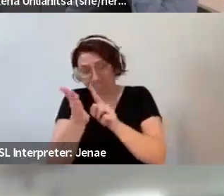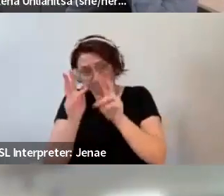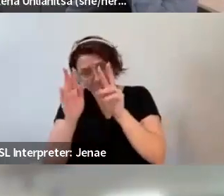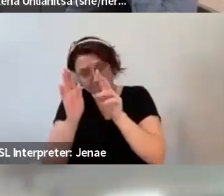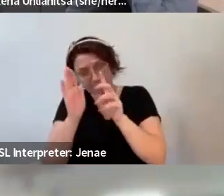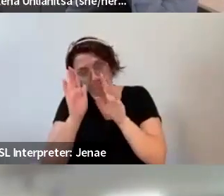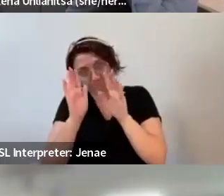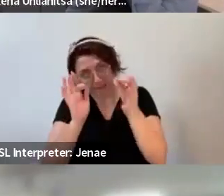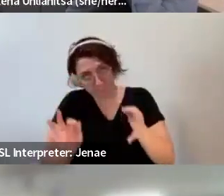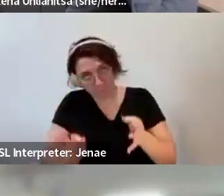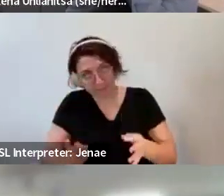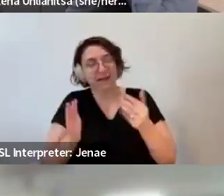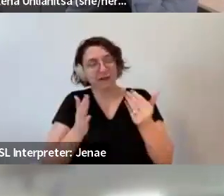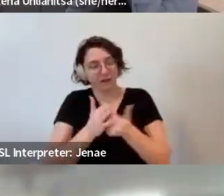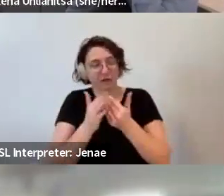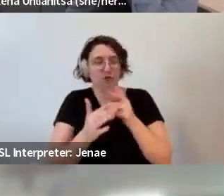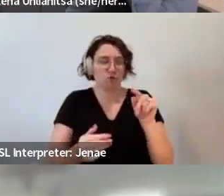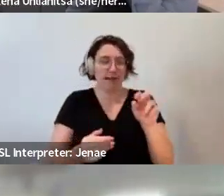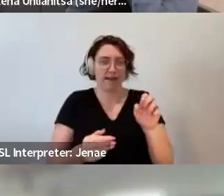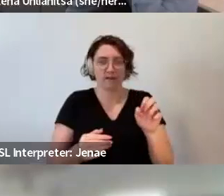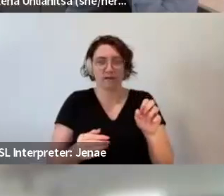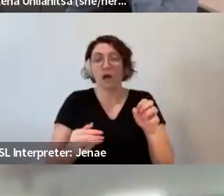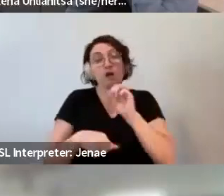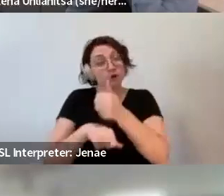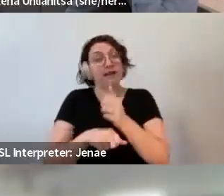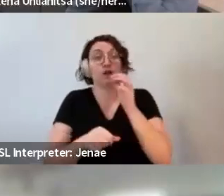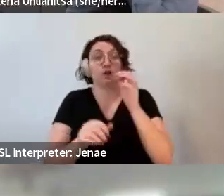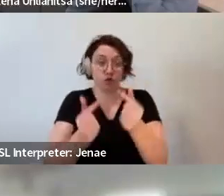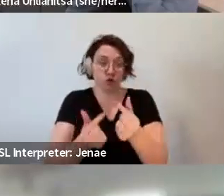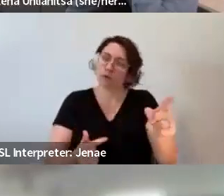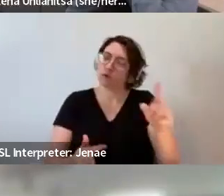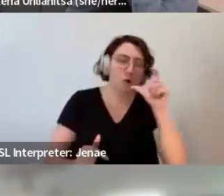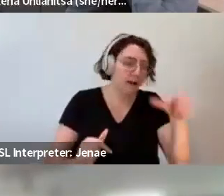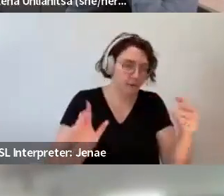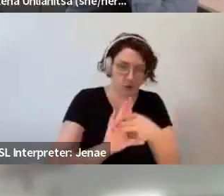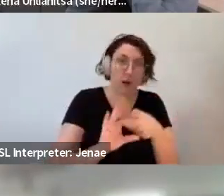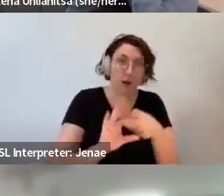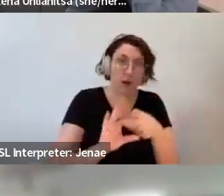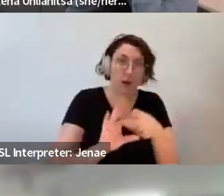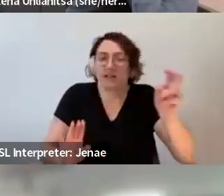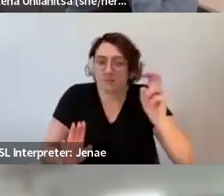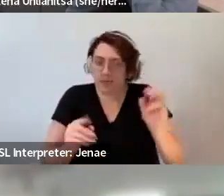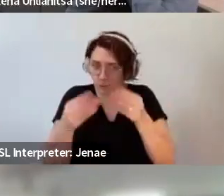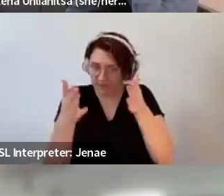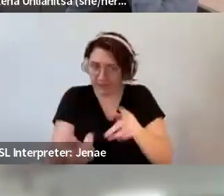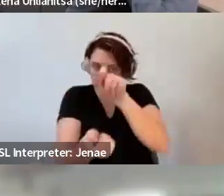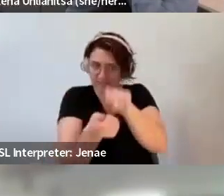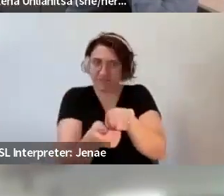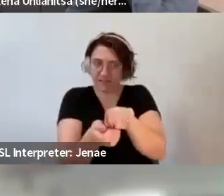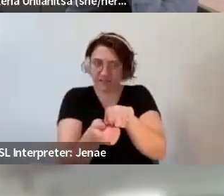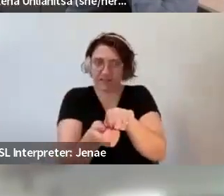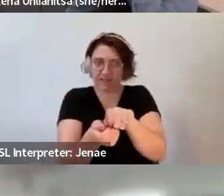So we created a group. You don't have to join, but it's for transportation providers to try to find a group where we could